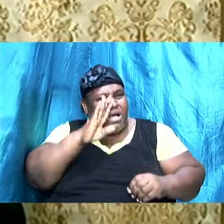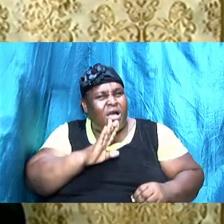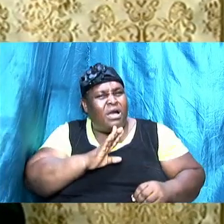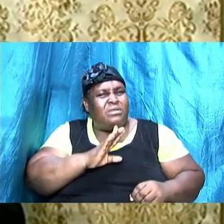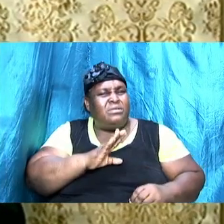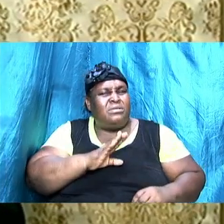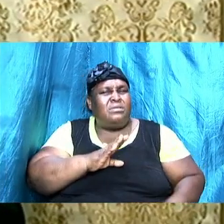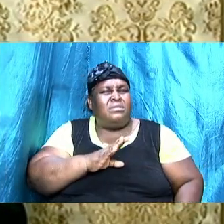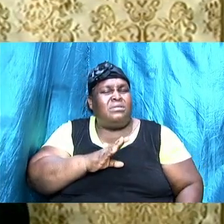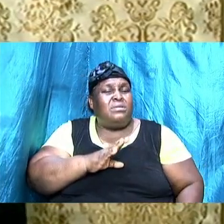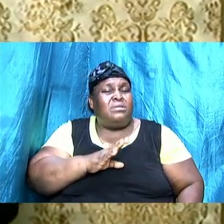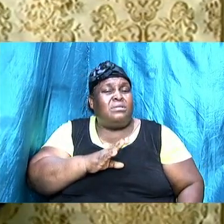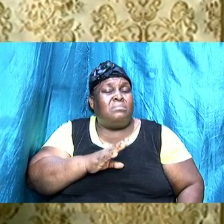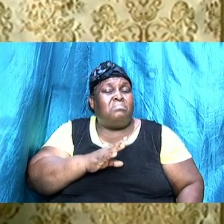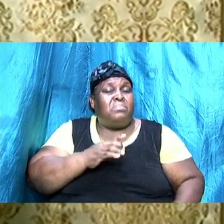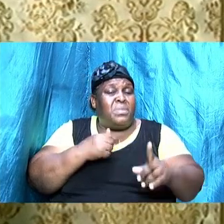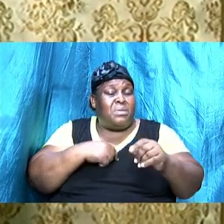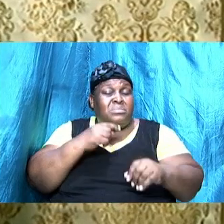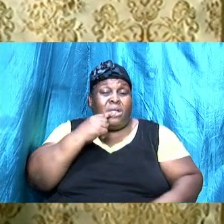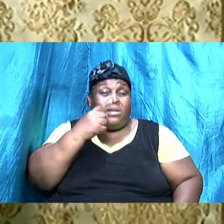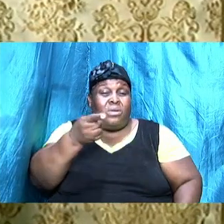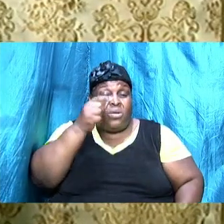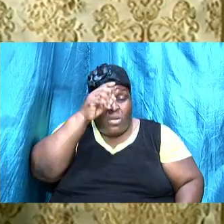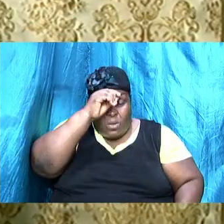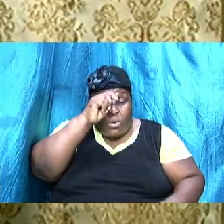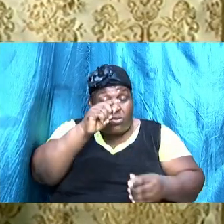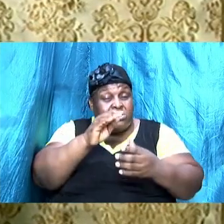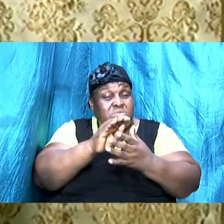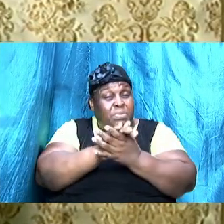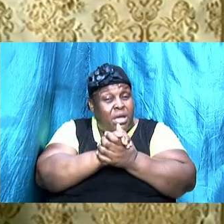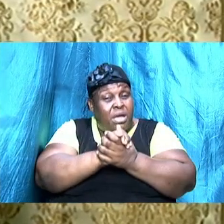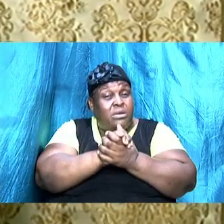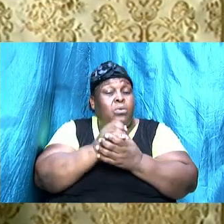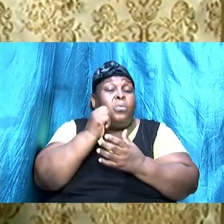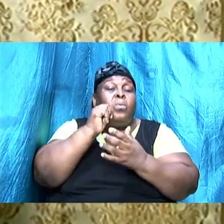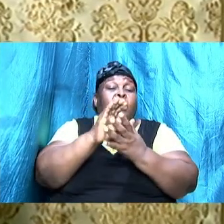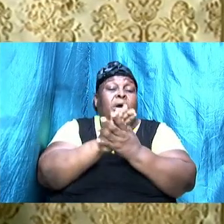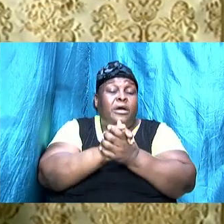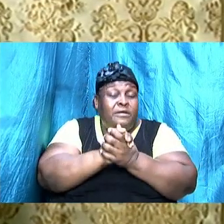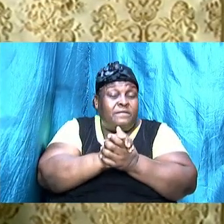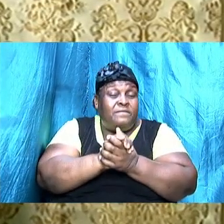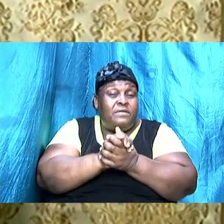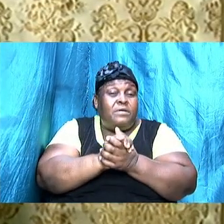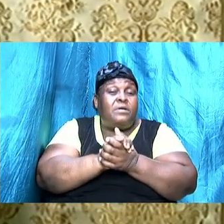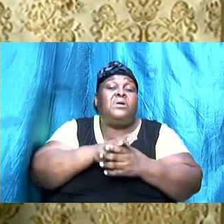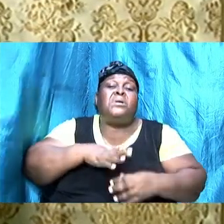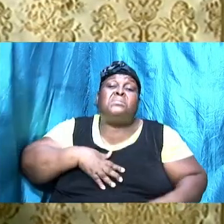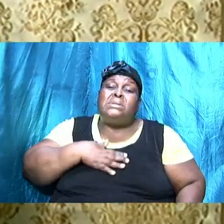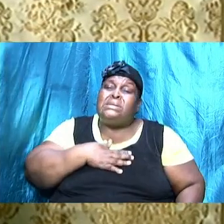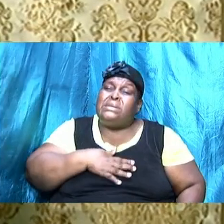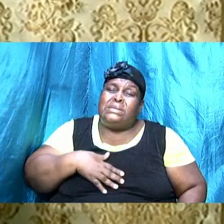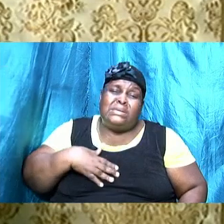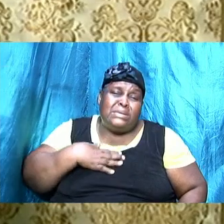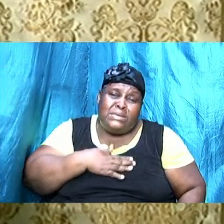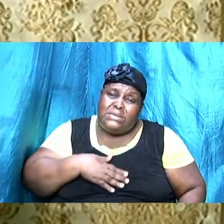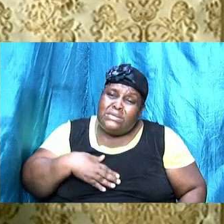I submit, husband, wife, please,